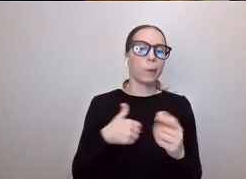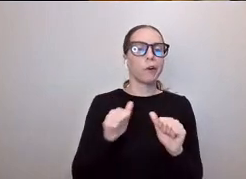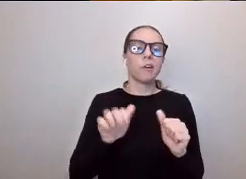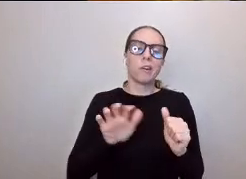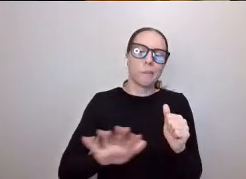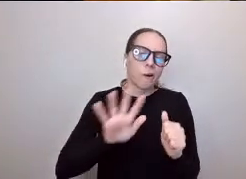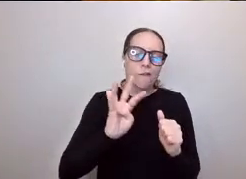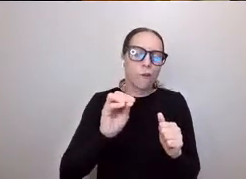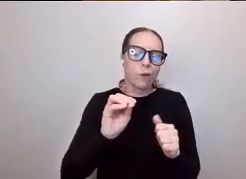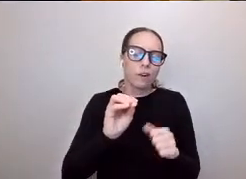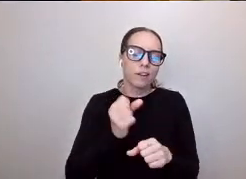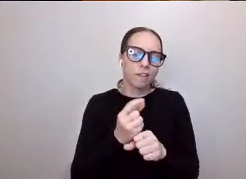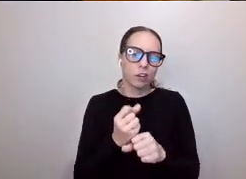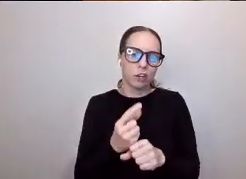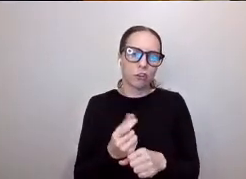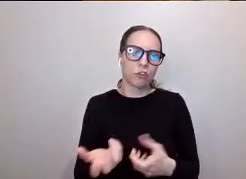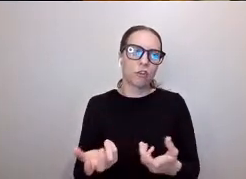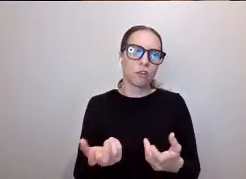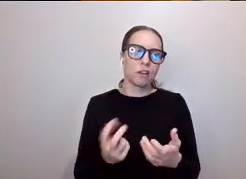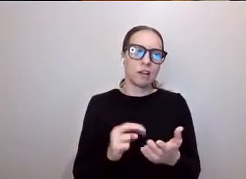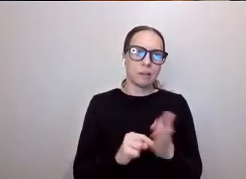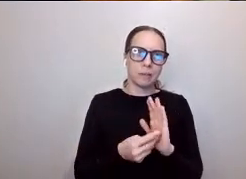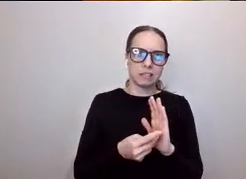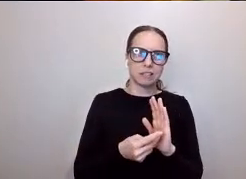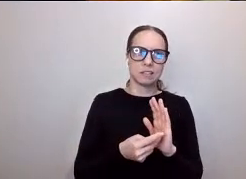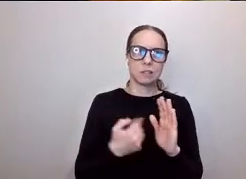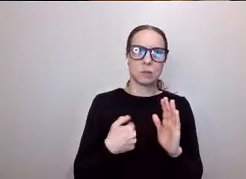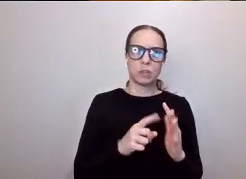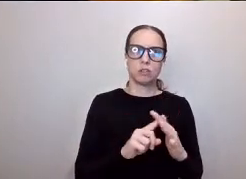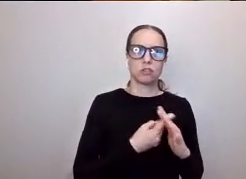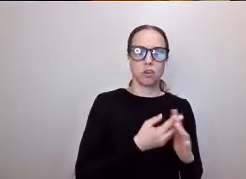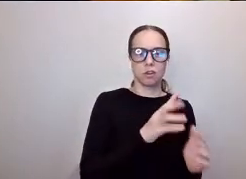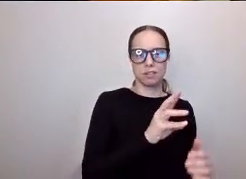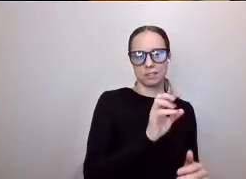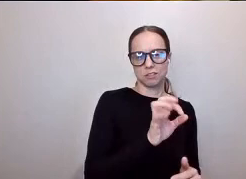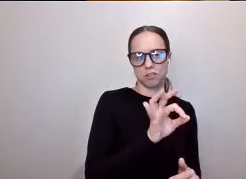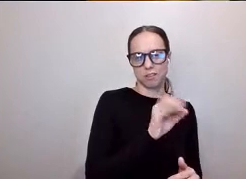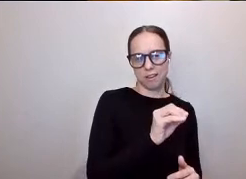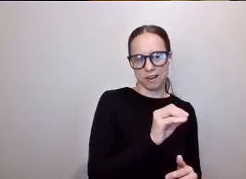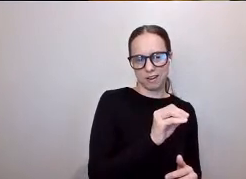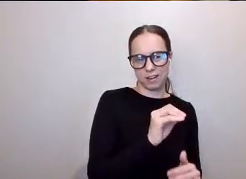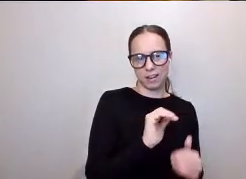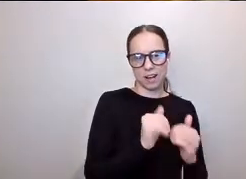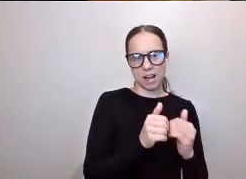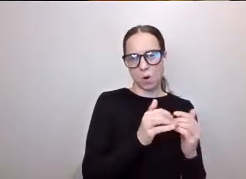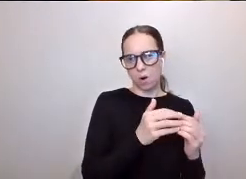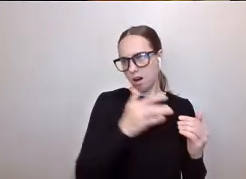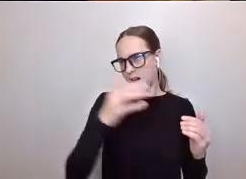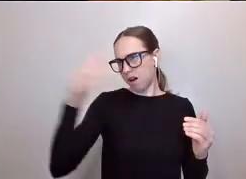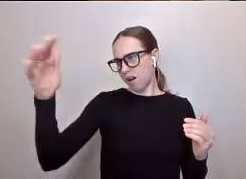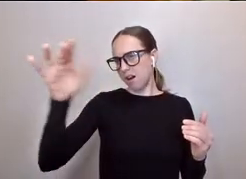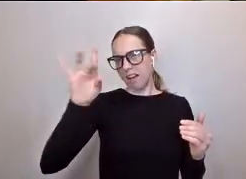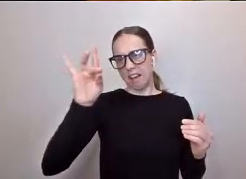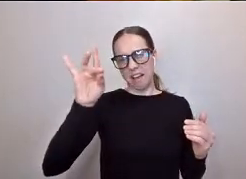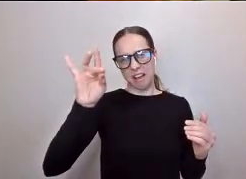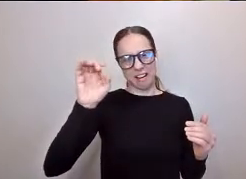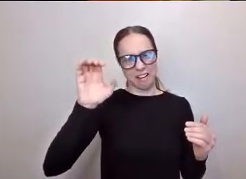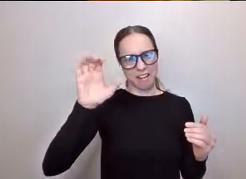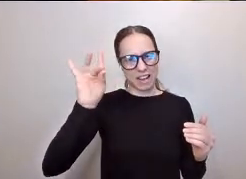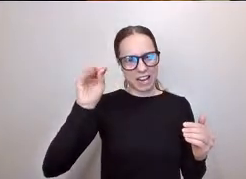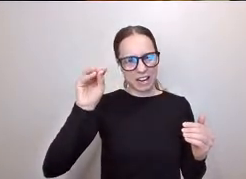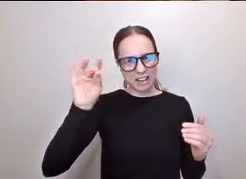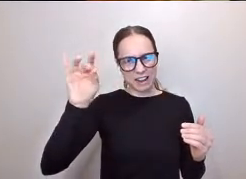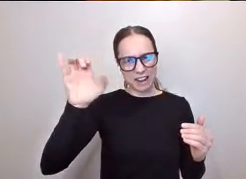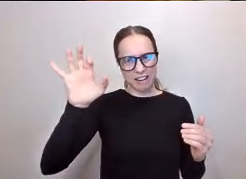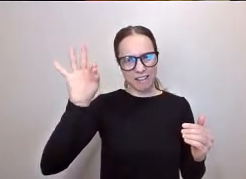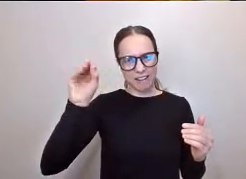I'm just trying to figure out how you're getting into the high 800s anytime in the near future, because I've never heard us describe